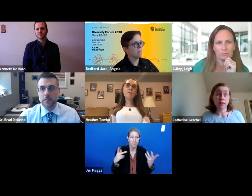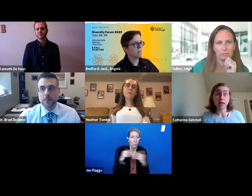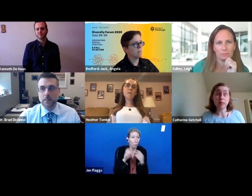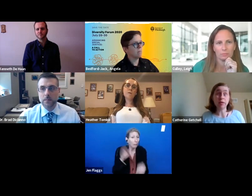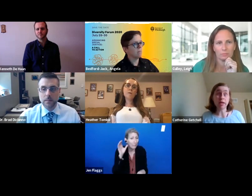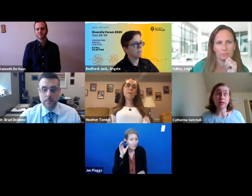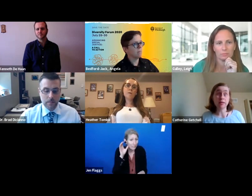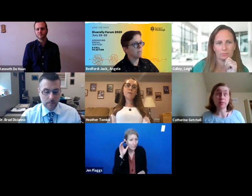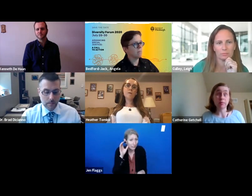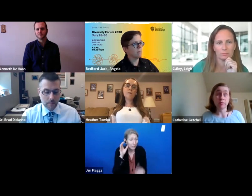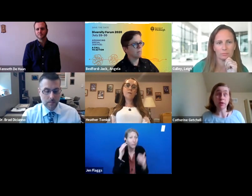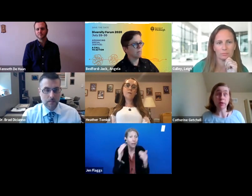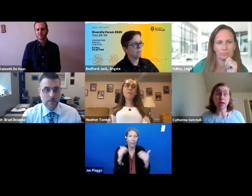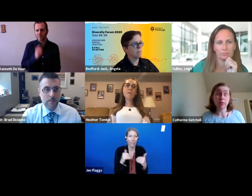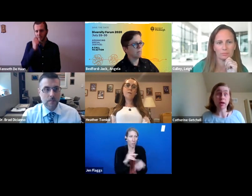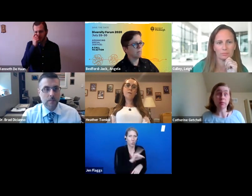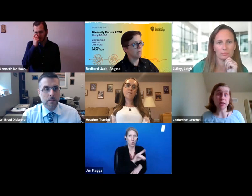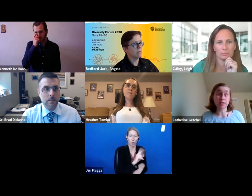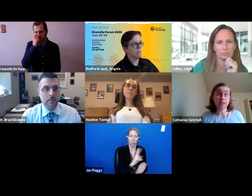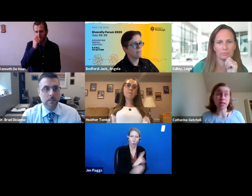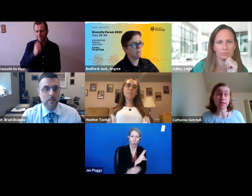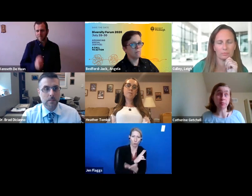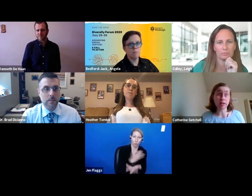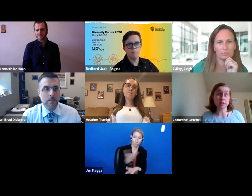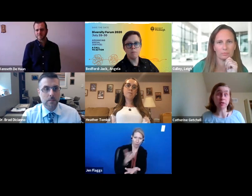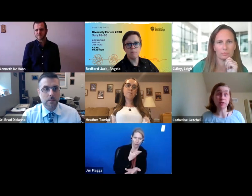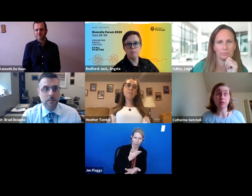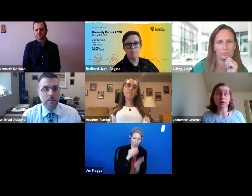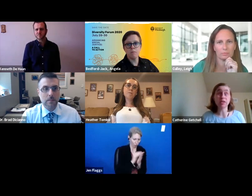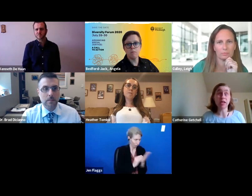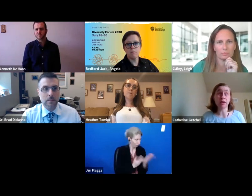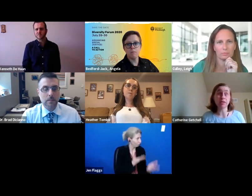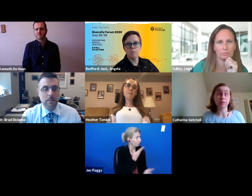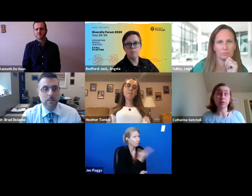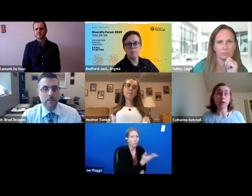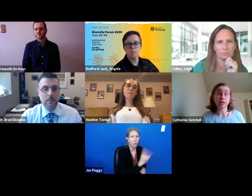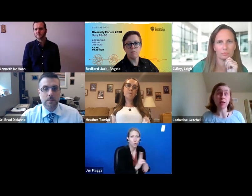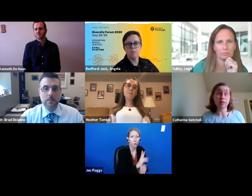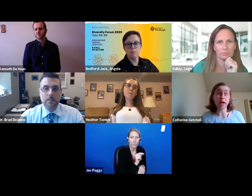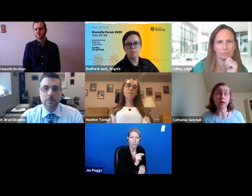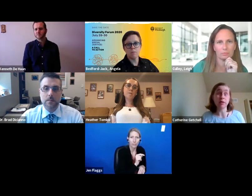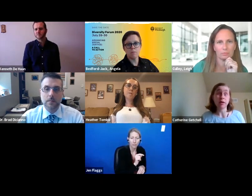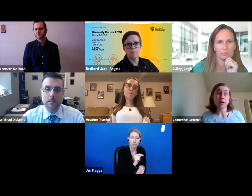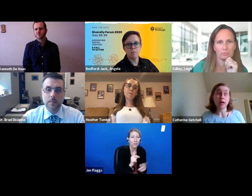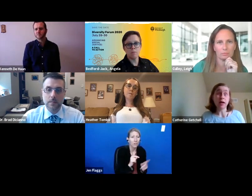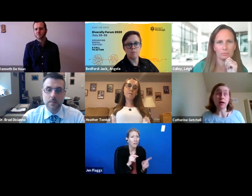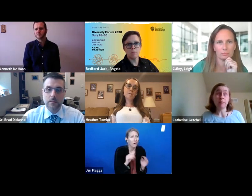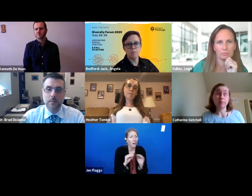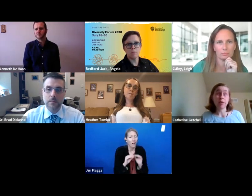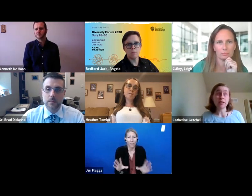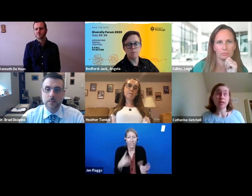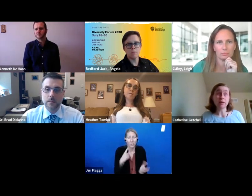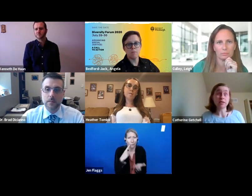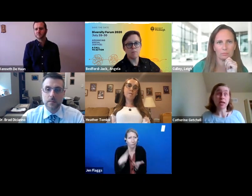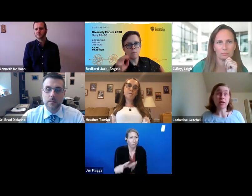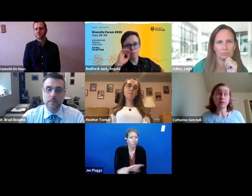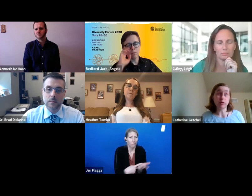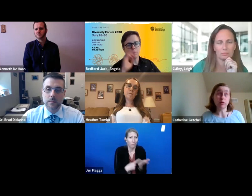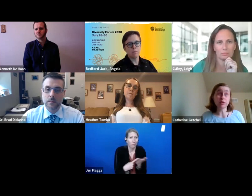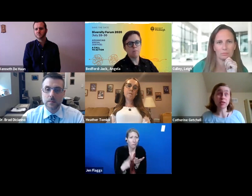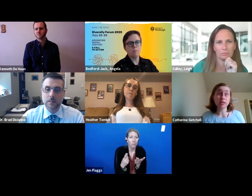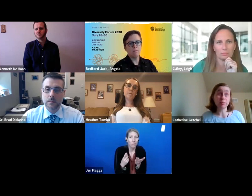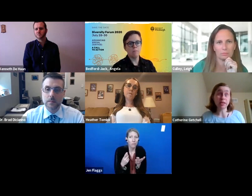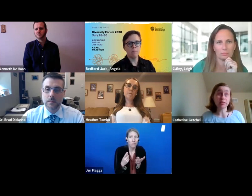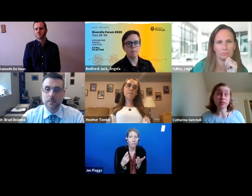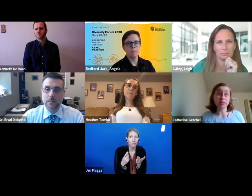then implement, you know, any recommendations as applicable to the university. Obviously, we've talked a lot about things outside